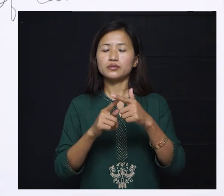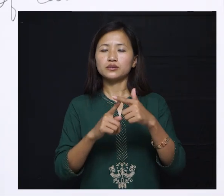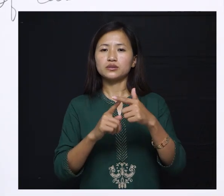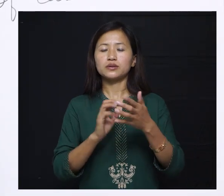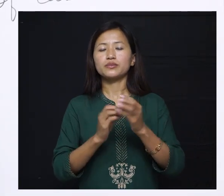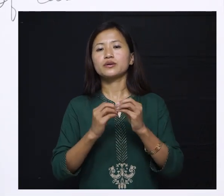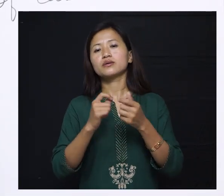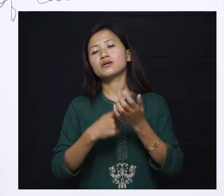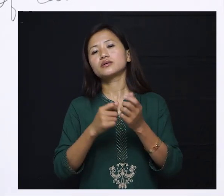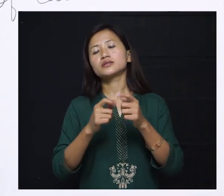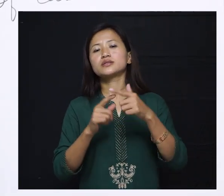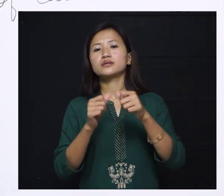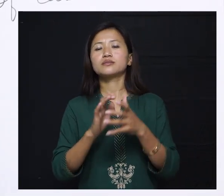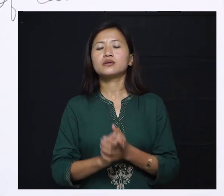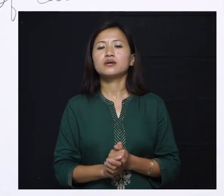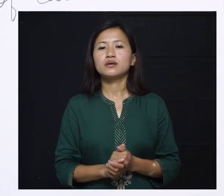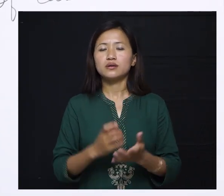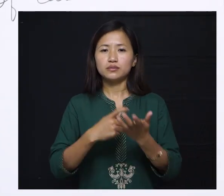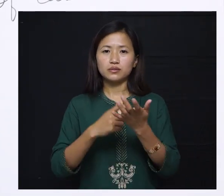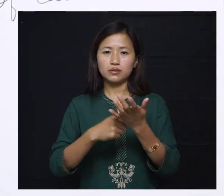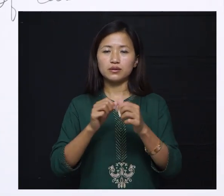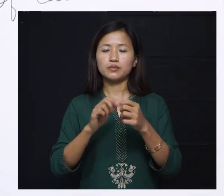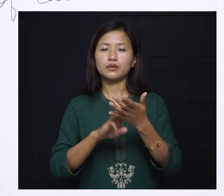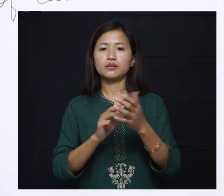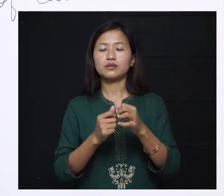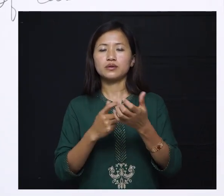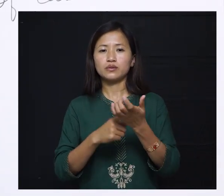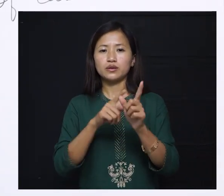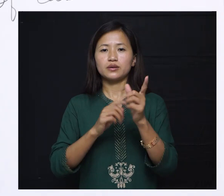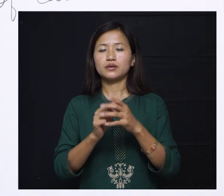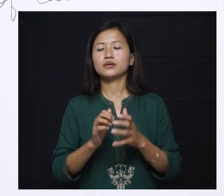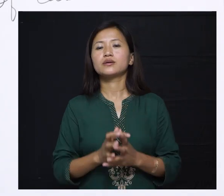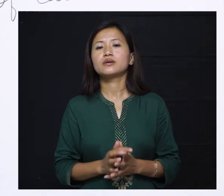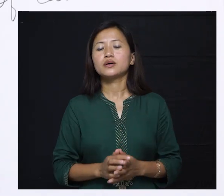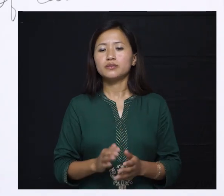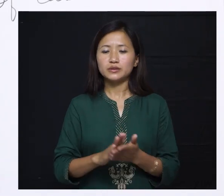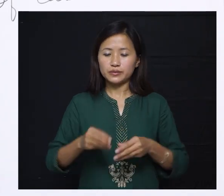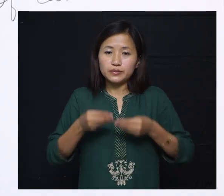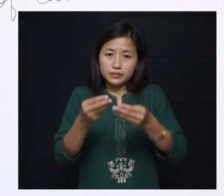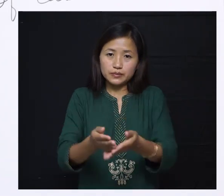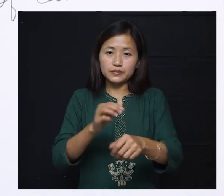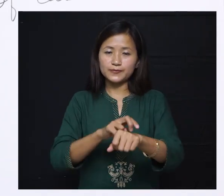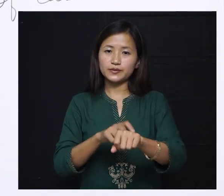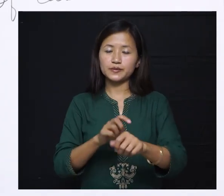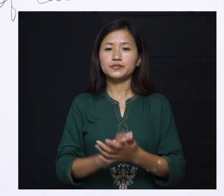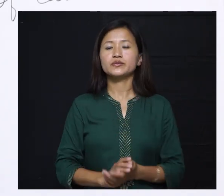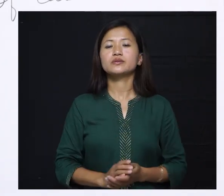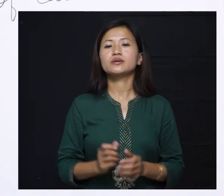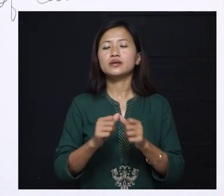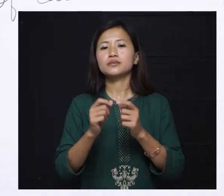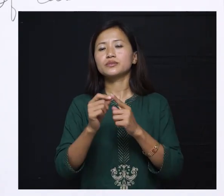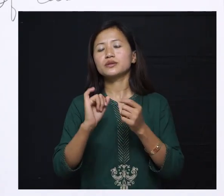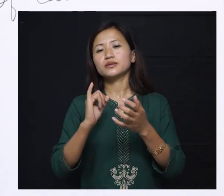Ramayana. So they were religious epics, and since they spend most of their time in these religious epics, they